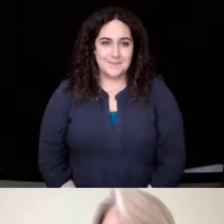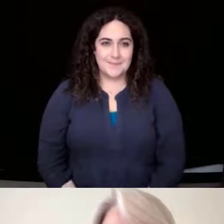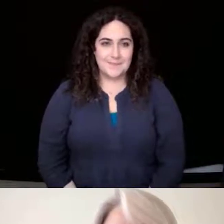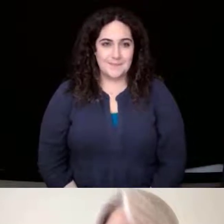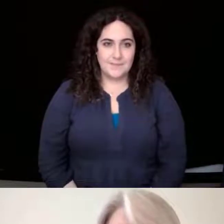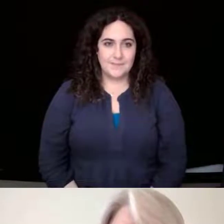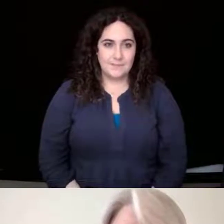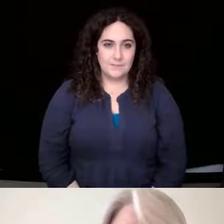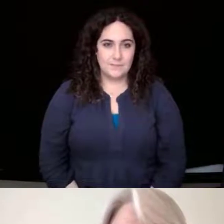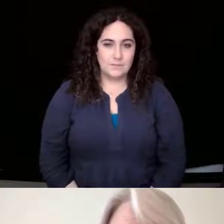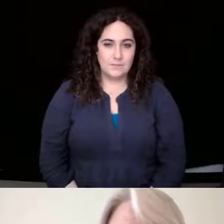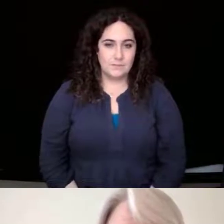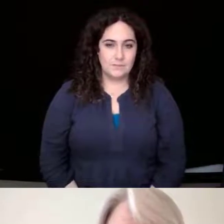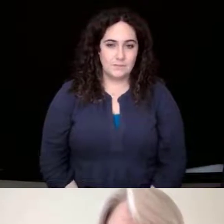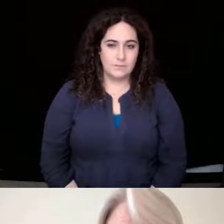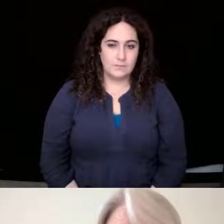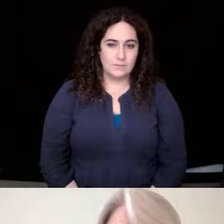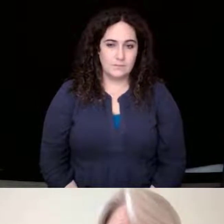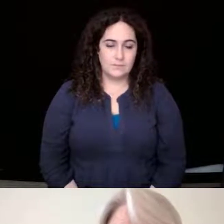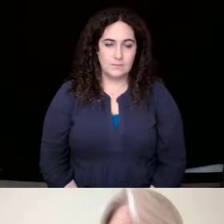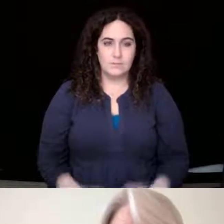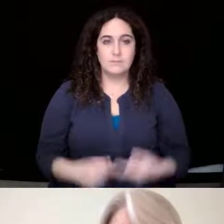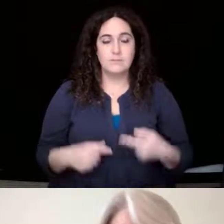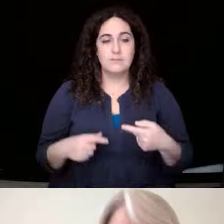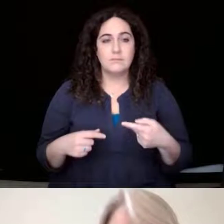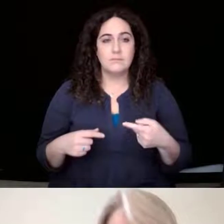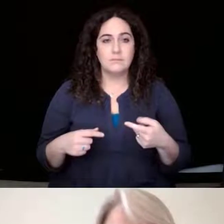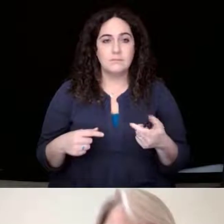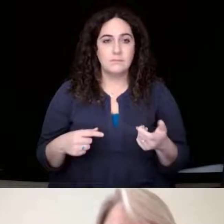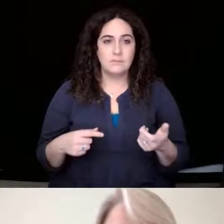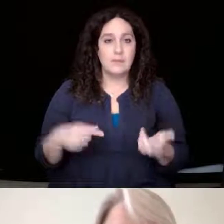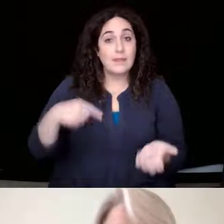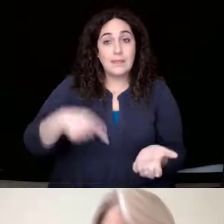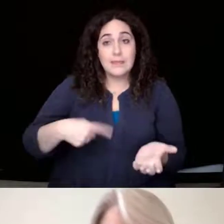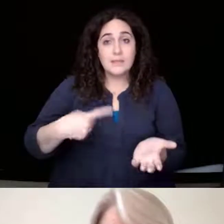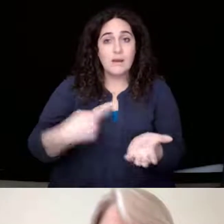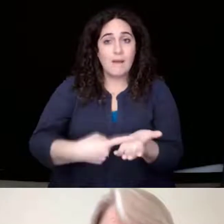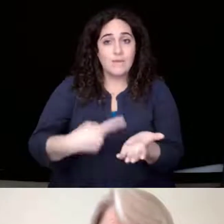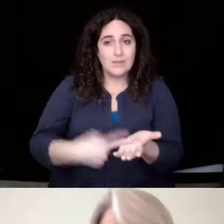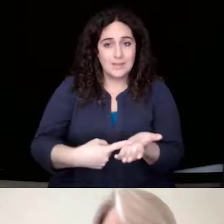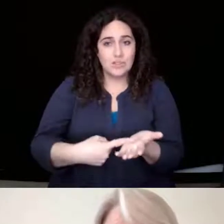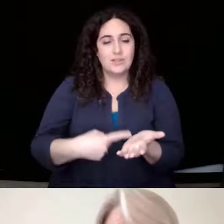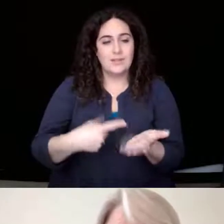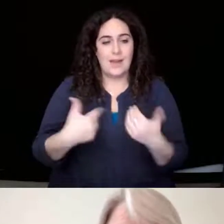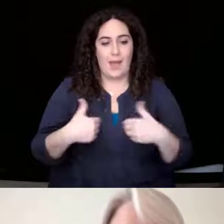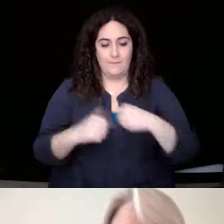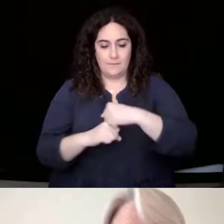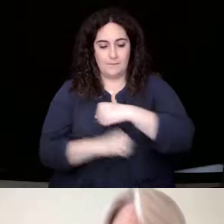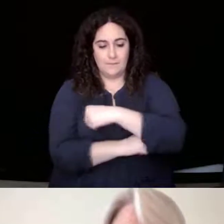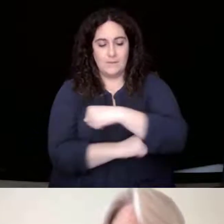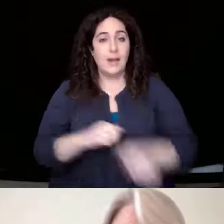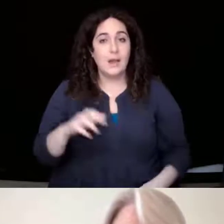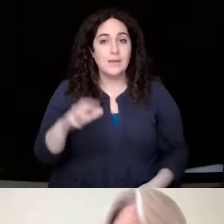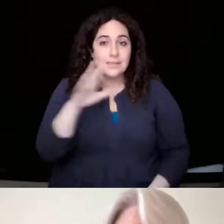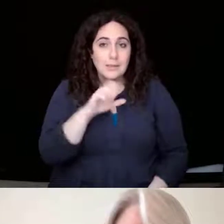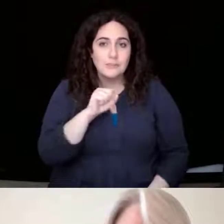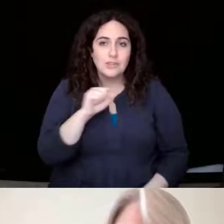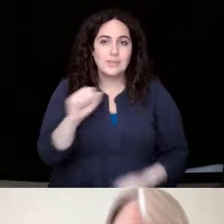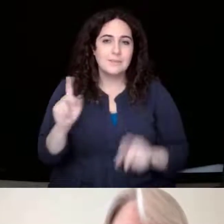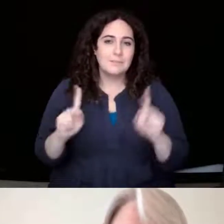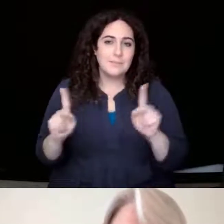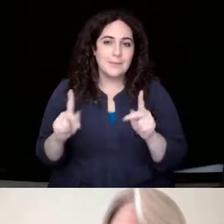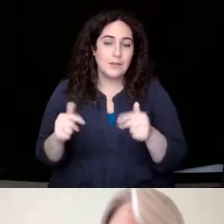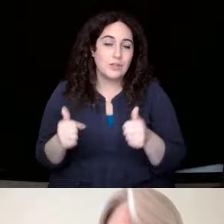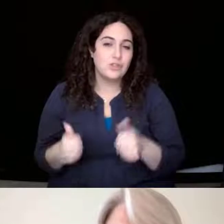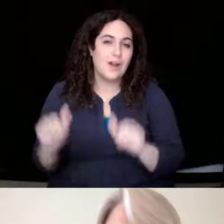is we've been talking about all of this with, I think, a kind of an assumption that there's a good faith effort that's at least